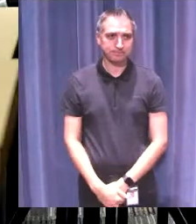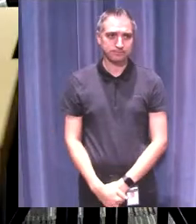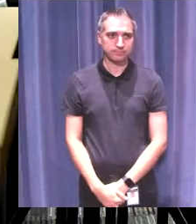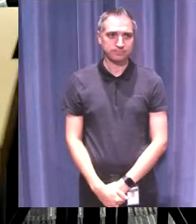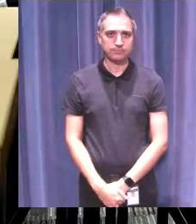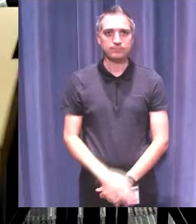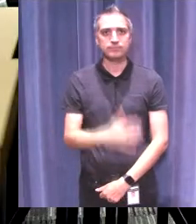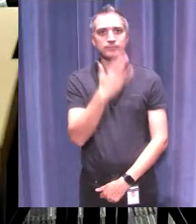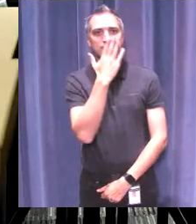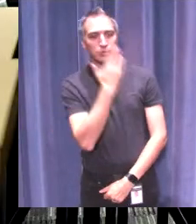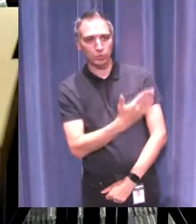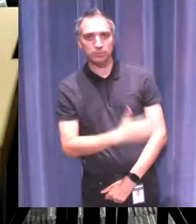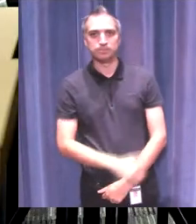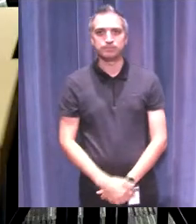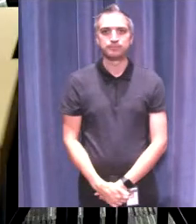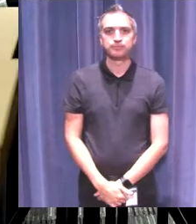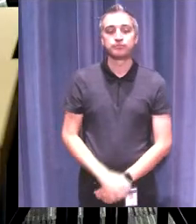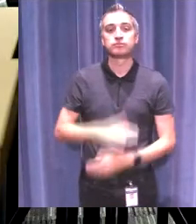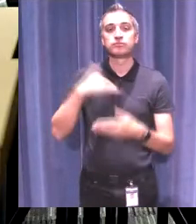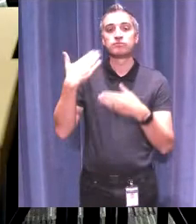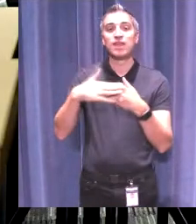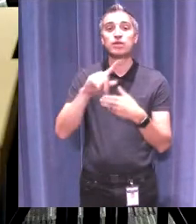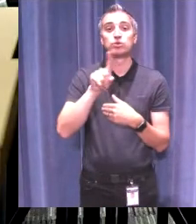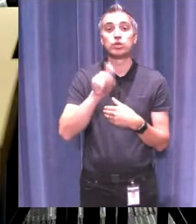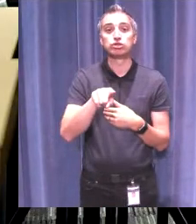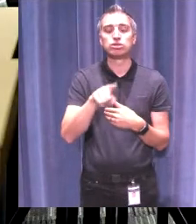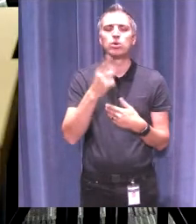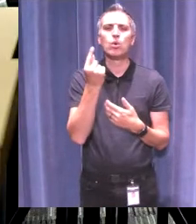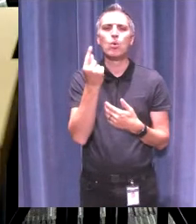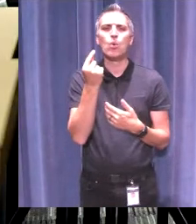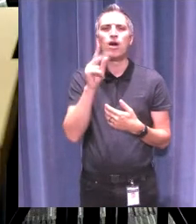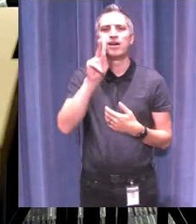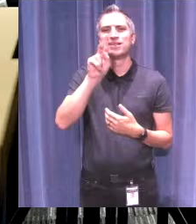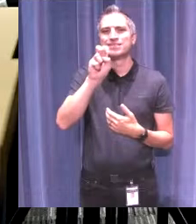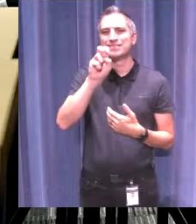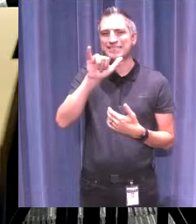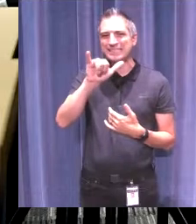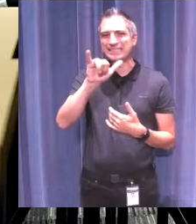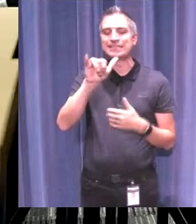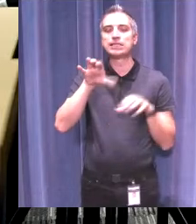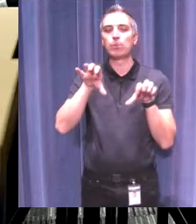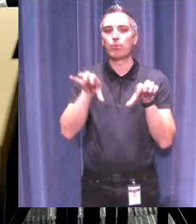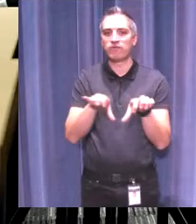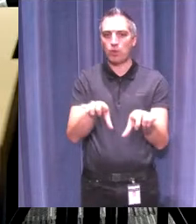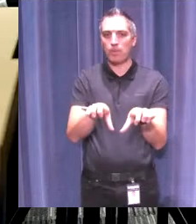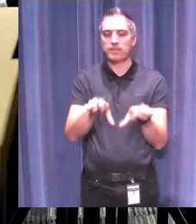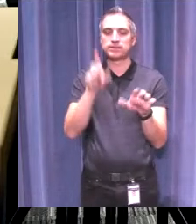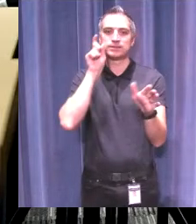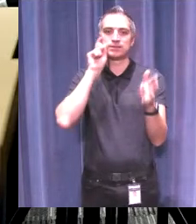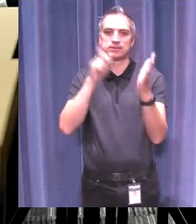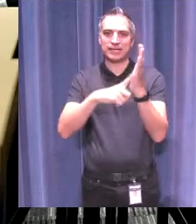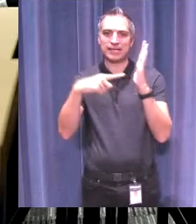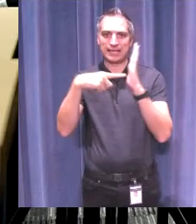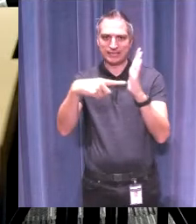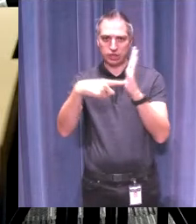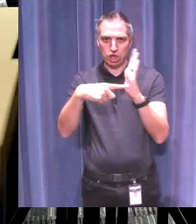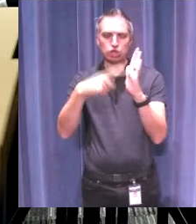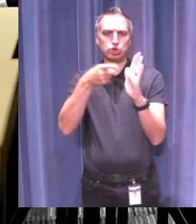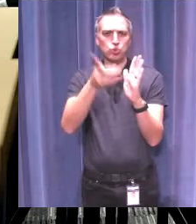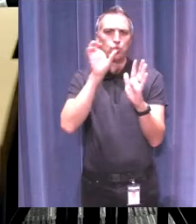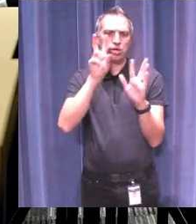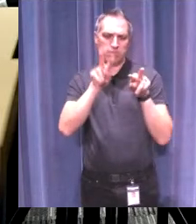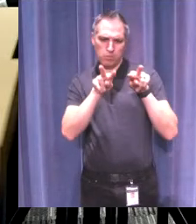Thank you. The next question. What key performance indicators would you monitor for the management and leadership of the